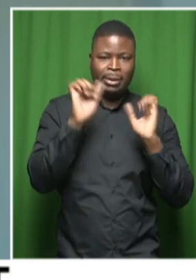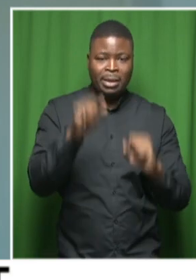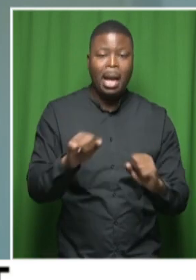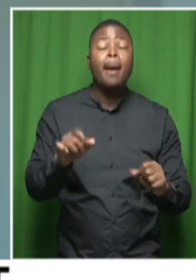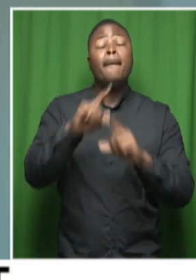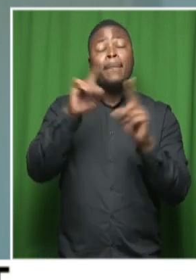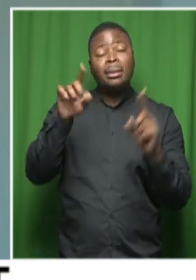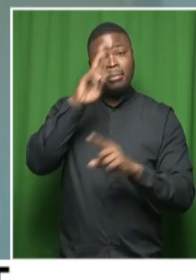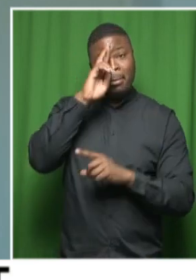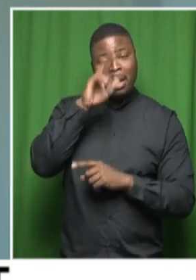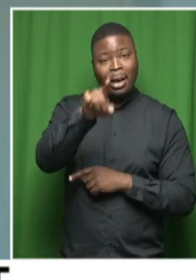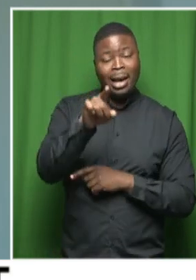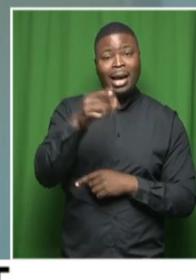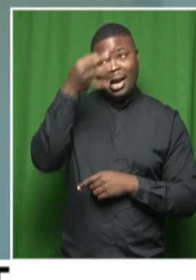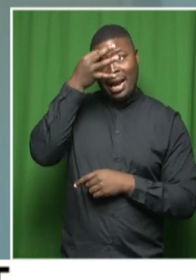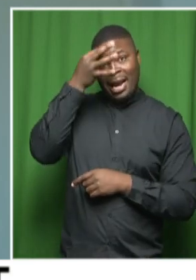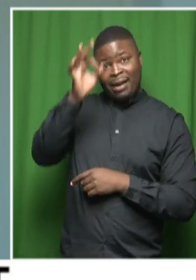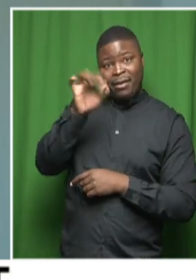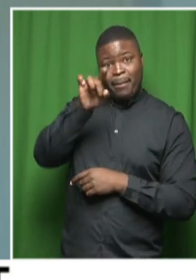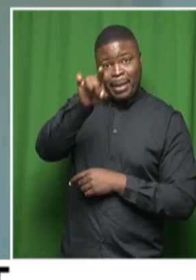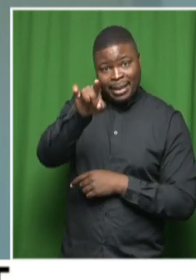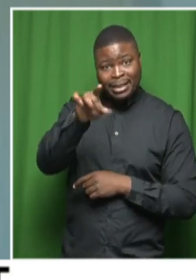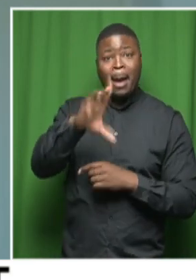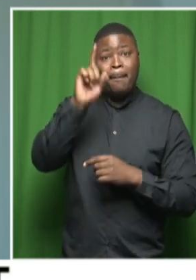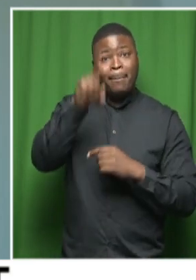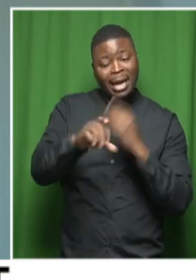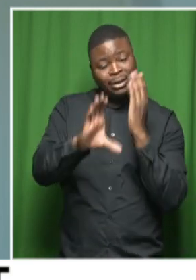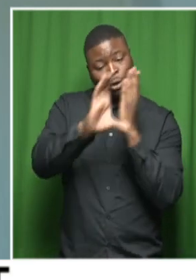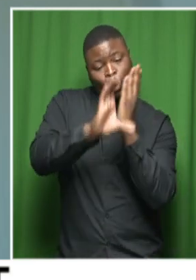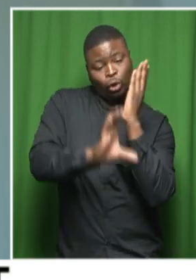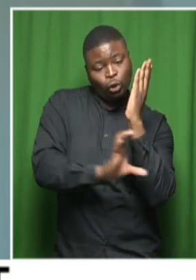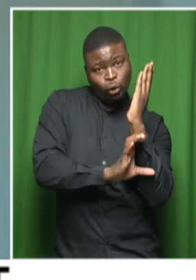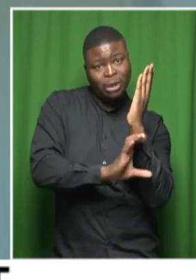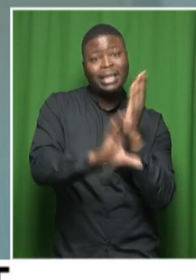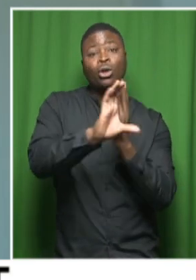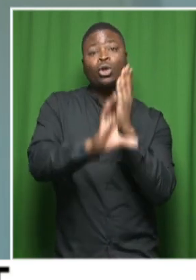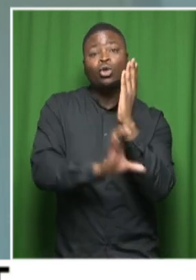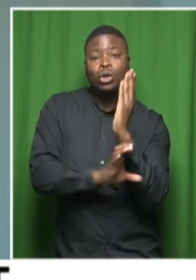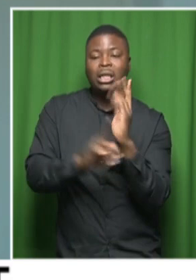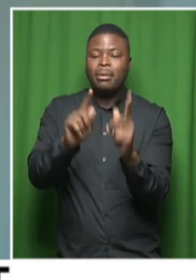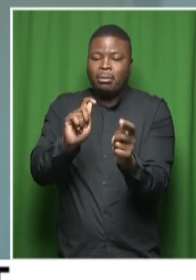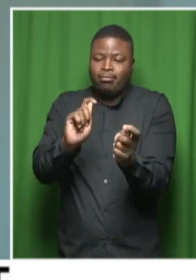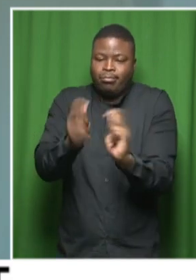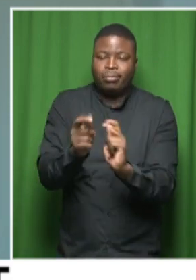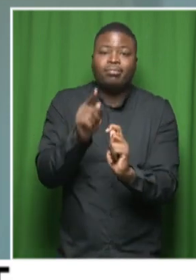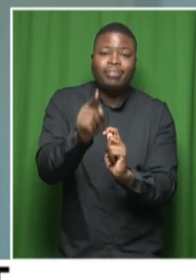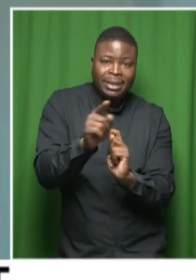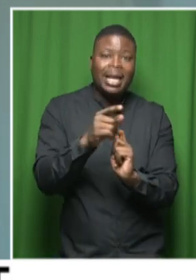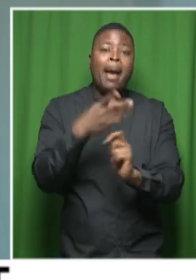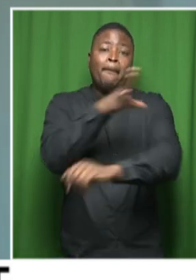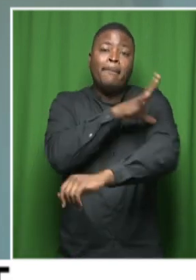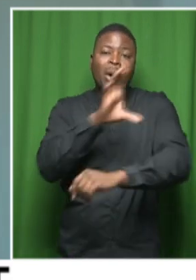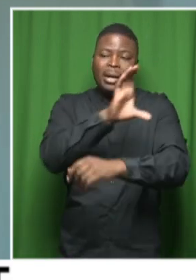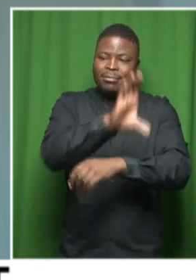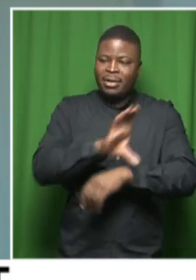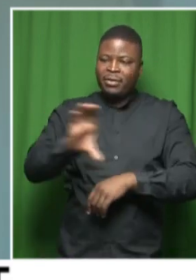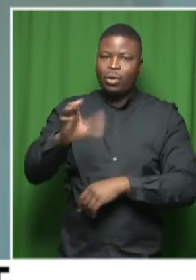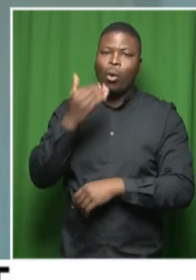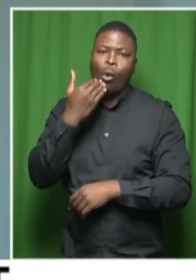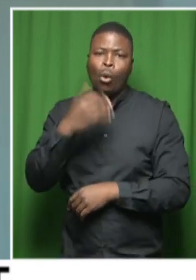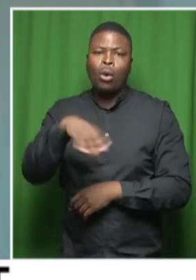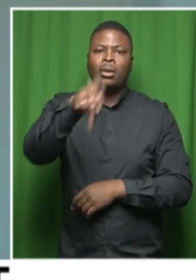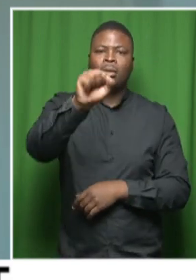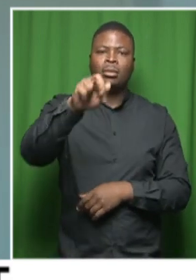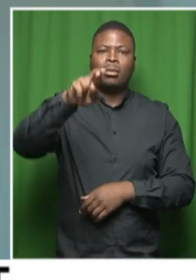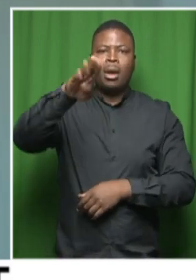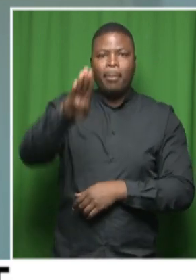to amend the constitution and give Reserve Bank dual mandate. That's the first issue. By the way, the ANC in